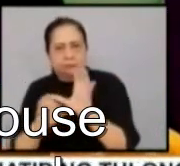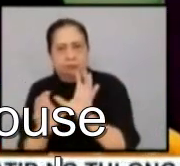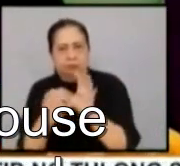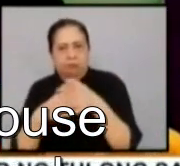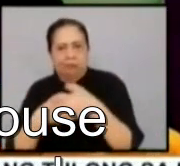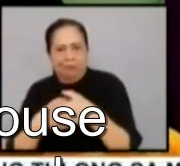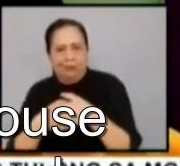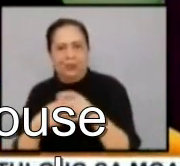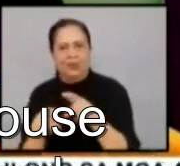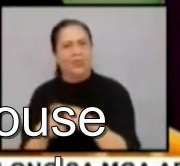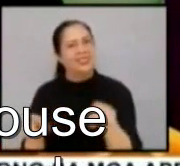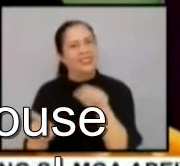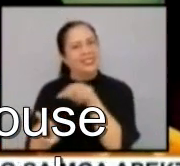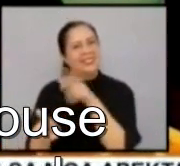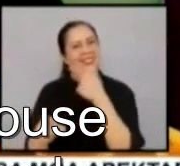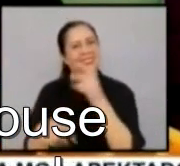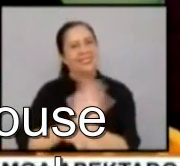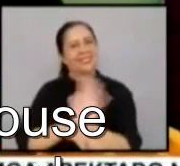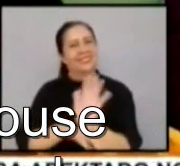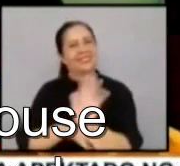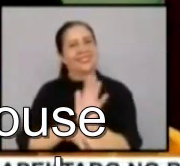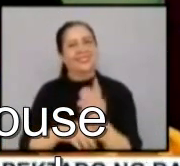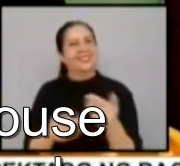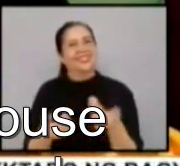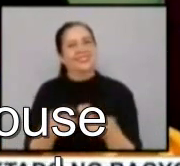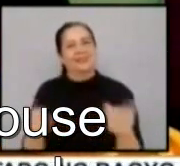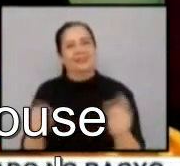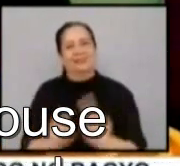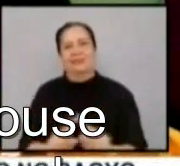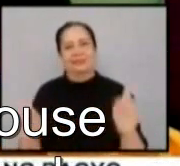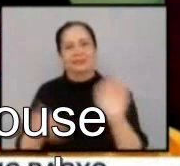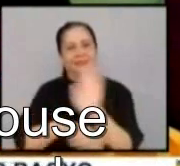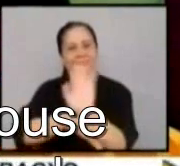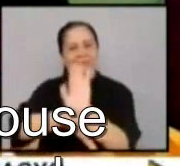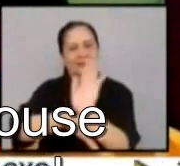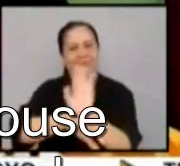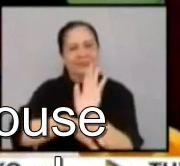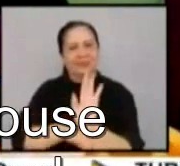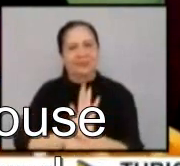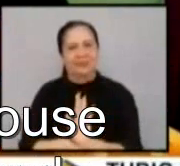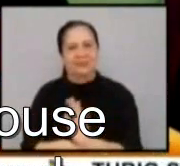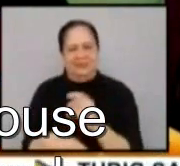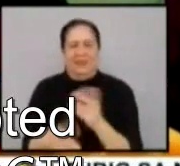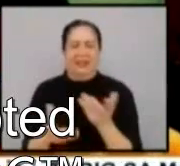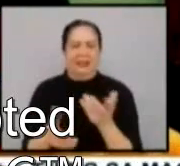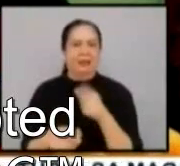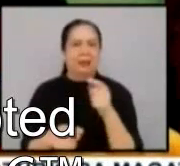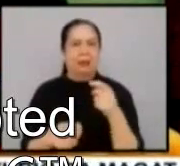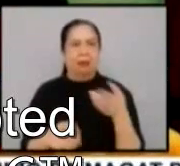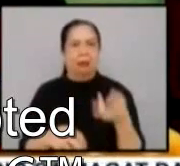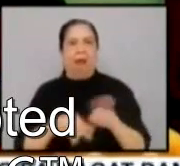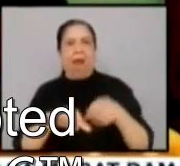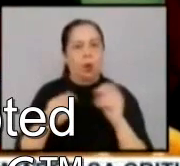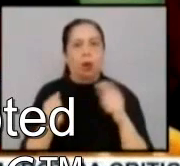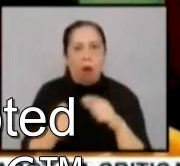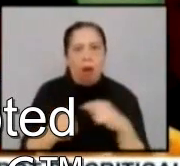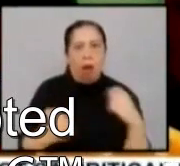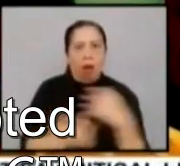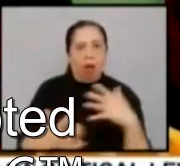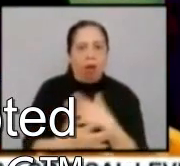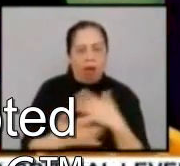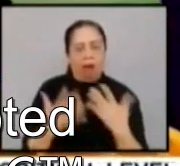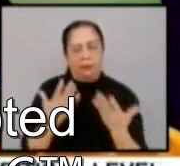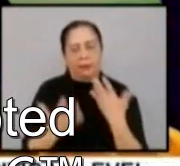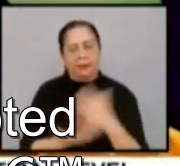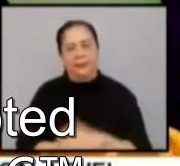about asking the demon to leave, no? It is rather, parang, alam mo yun, kung protectahan mo yung anak mo,